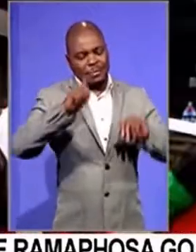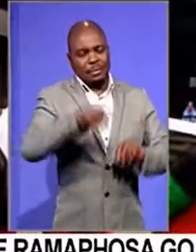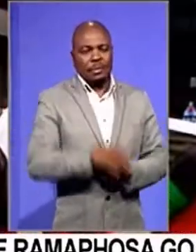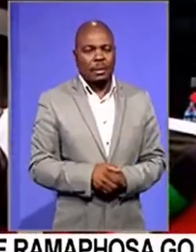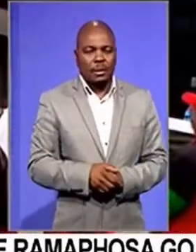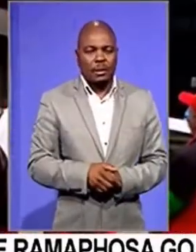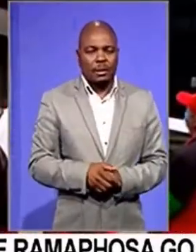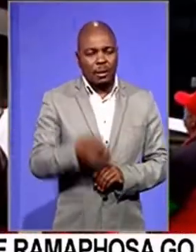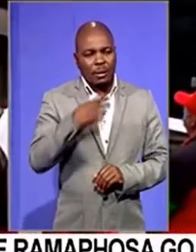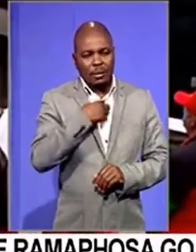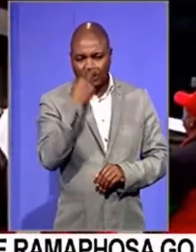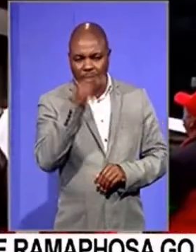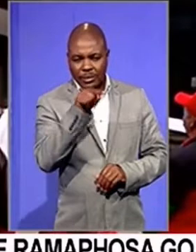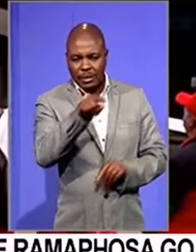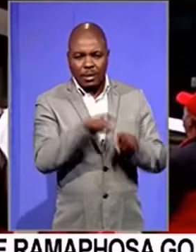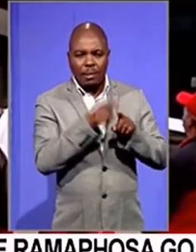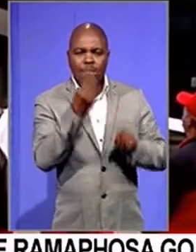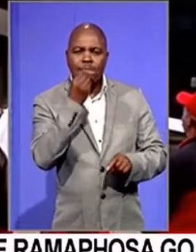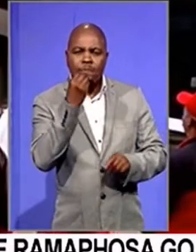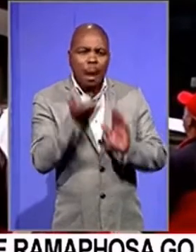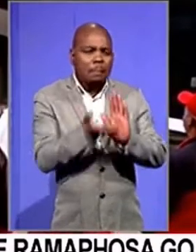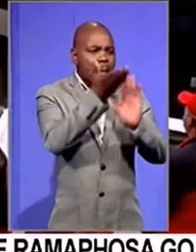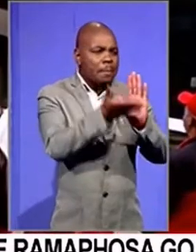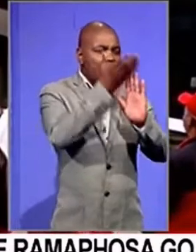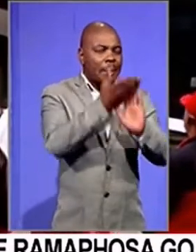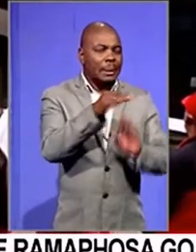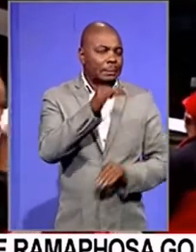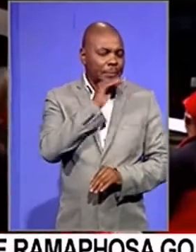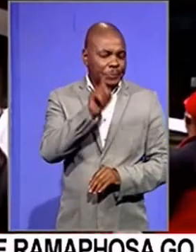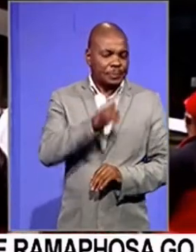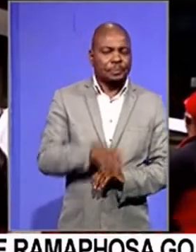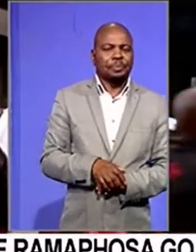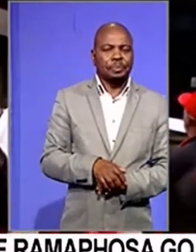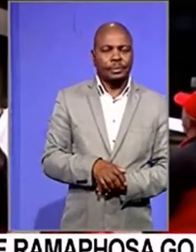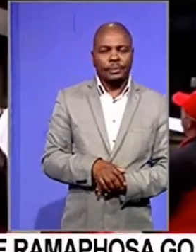have seen, particularly on food, suggest to us without